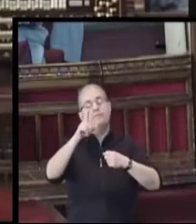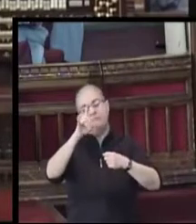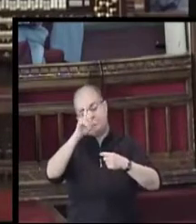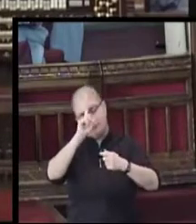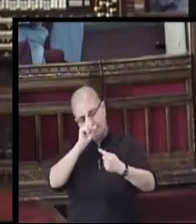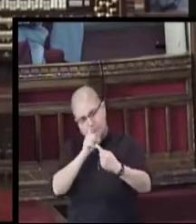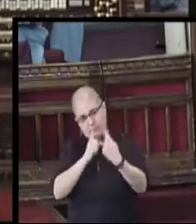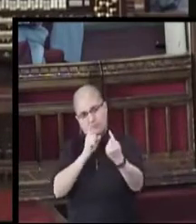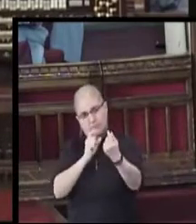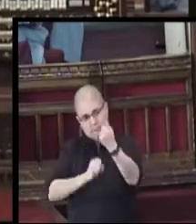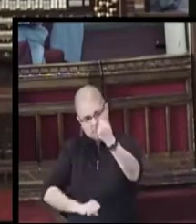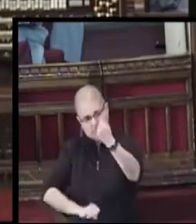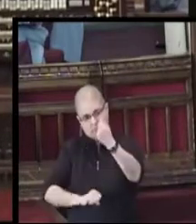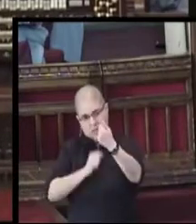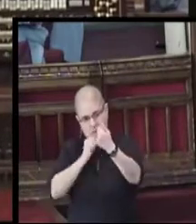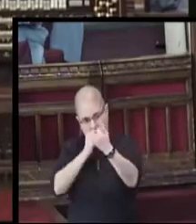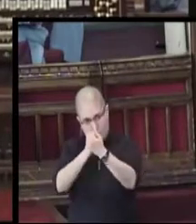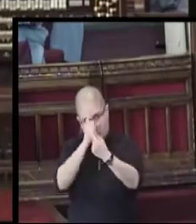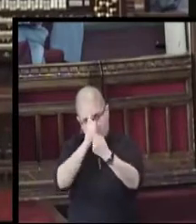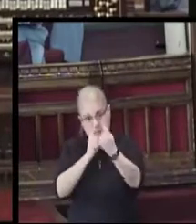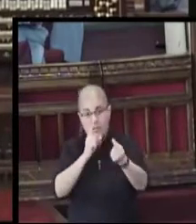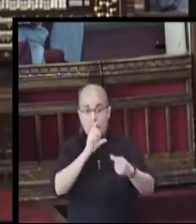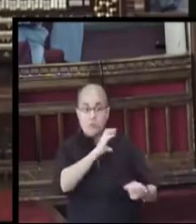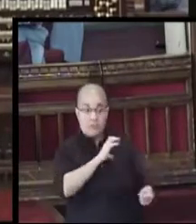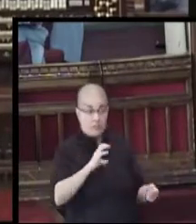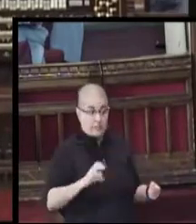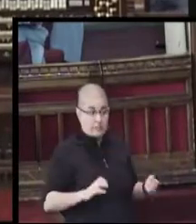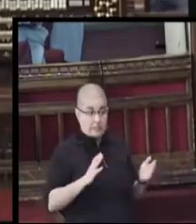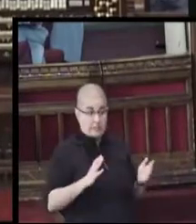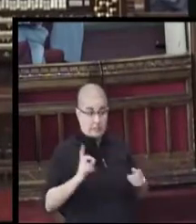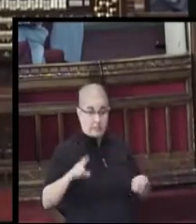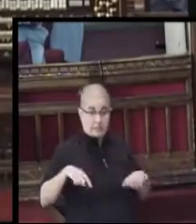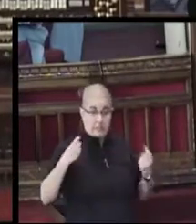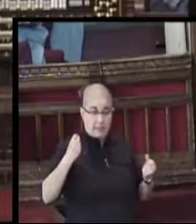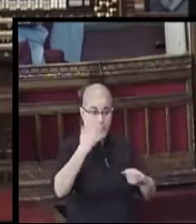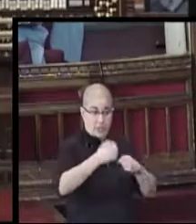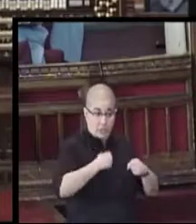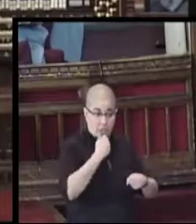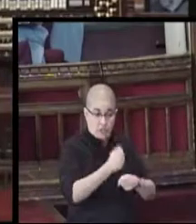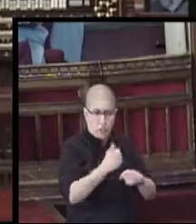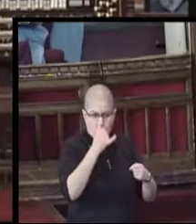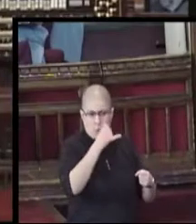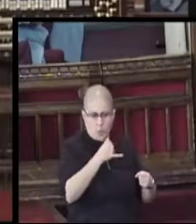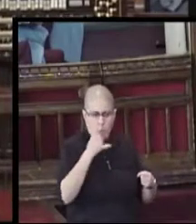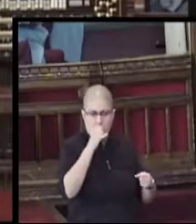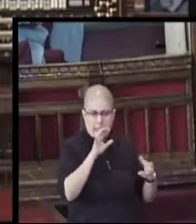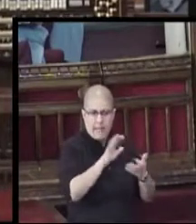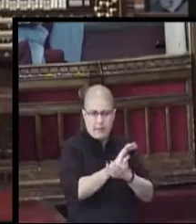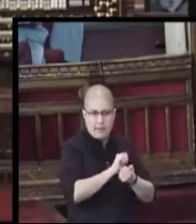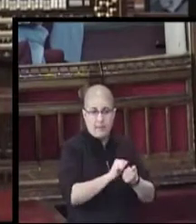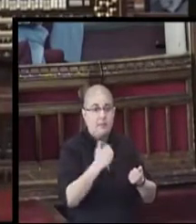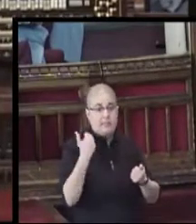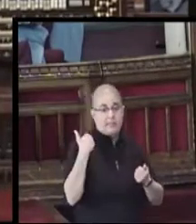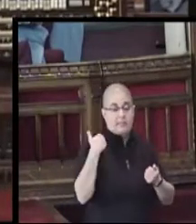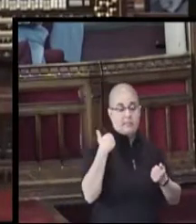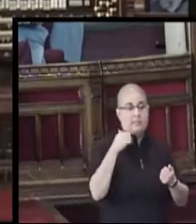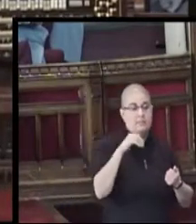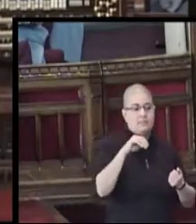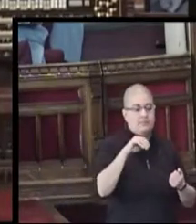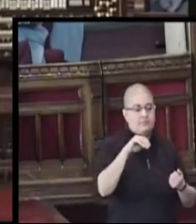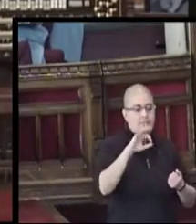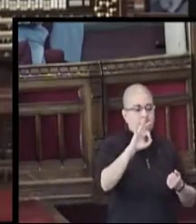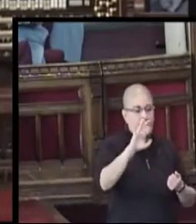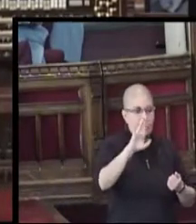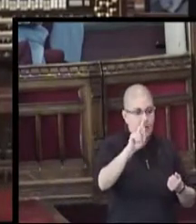of the damage that fundamentalist Christianity has done this week in the passing, the death of Fred Phelps. The Reverend Nancy Wilson, the head of